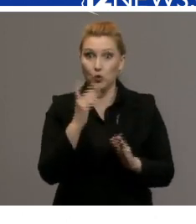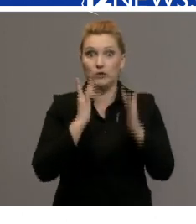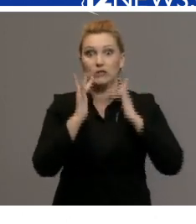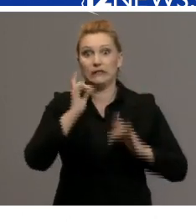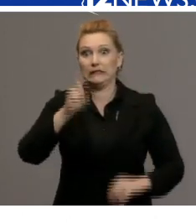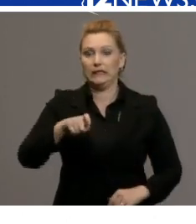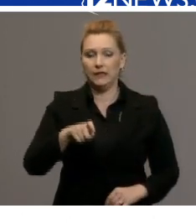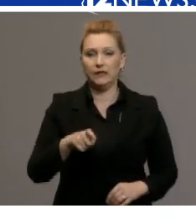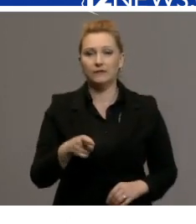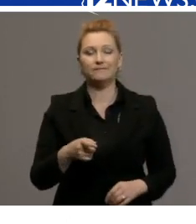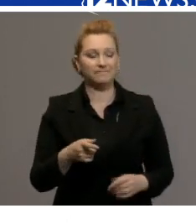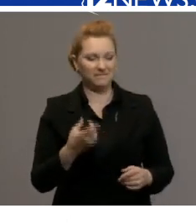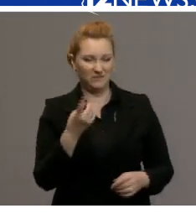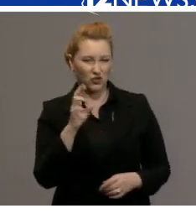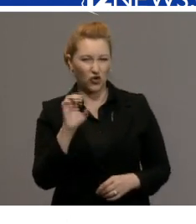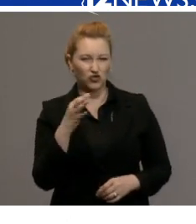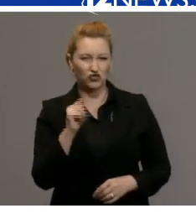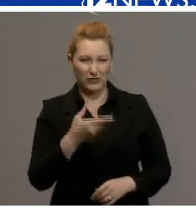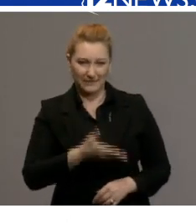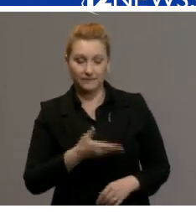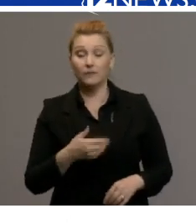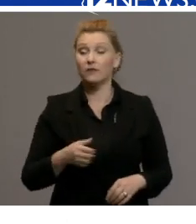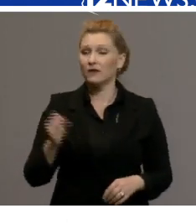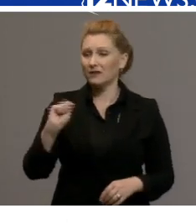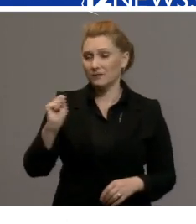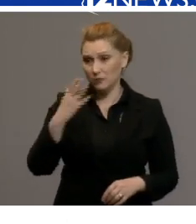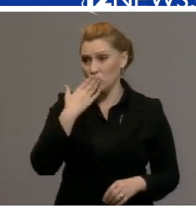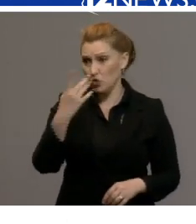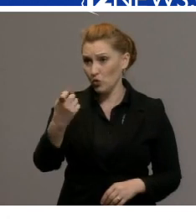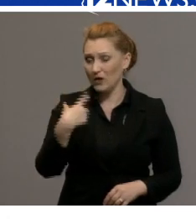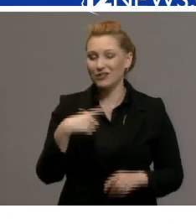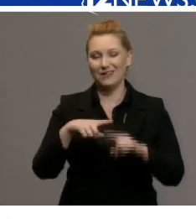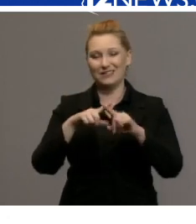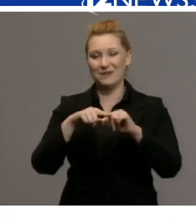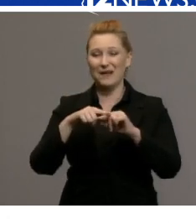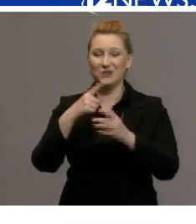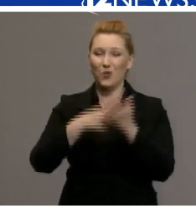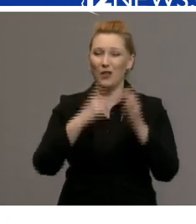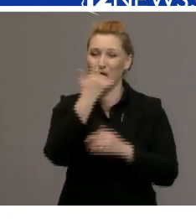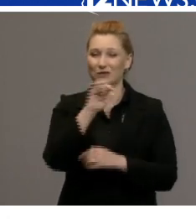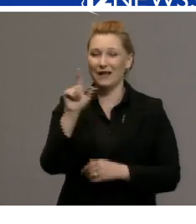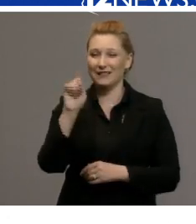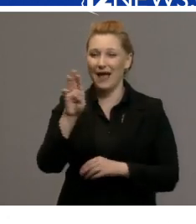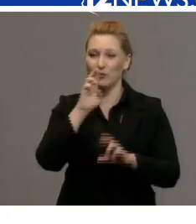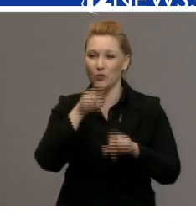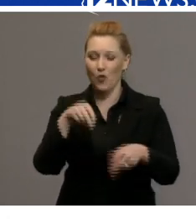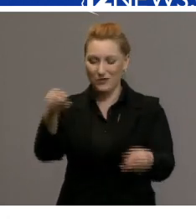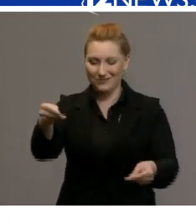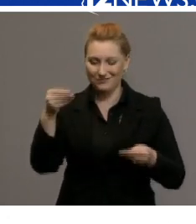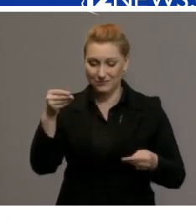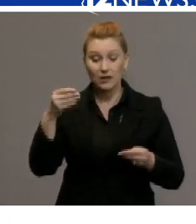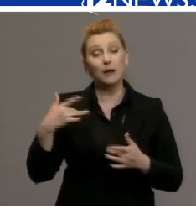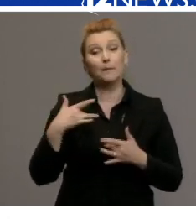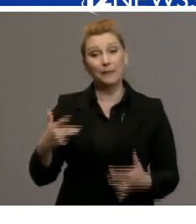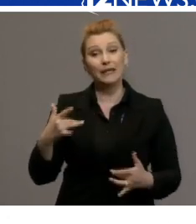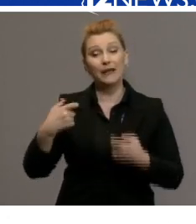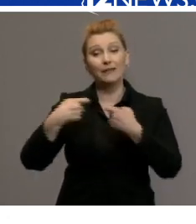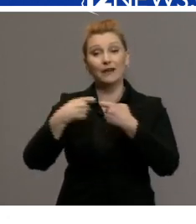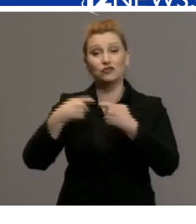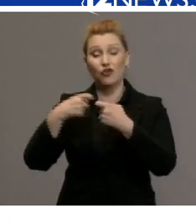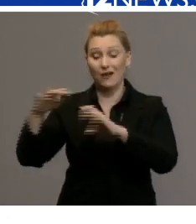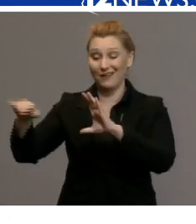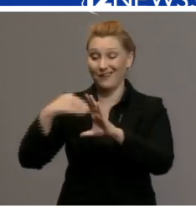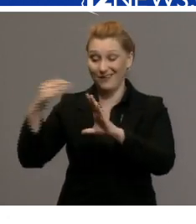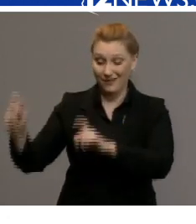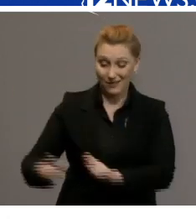So it depends on how those lab reports come in. So a lot of times we will get electronic lab reporting that comes directly from a laboratory